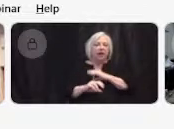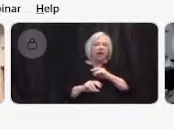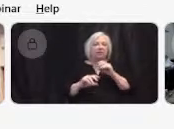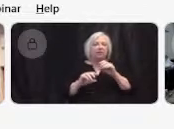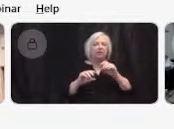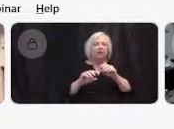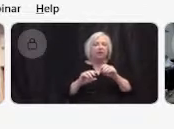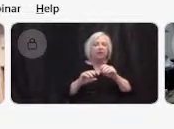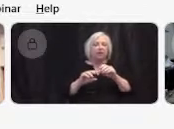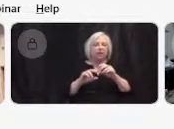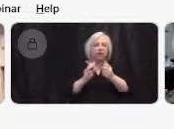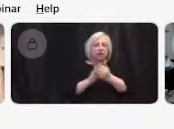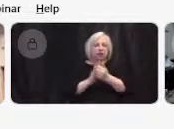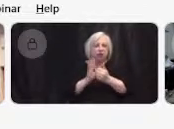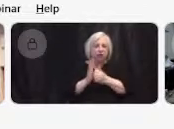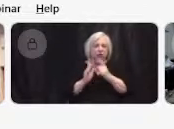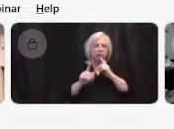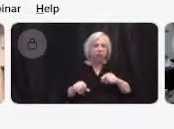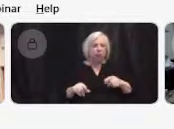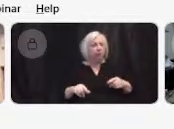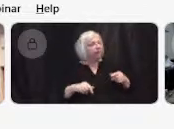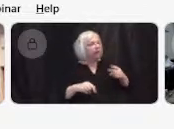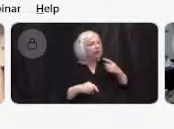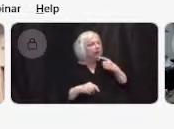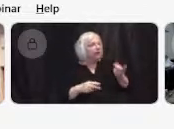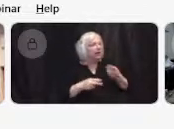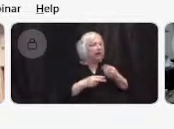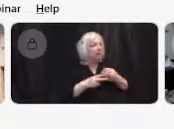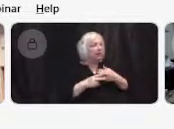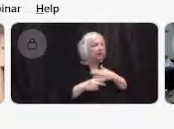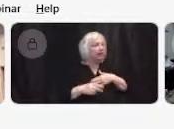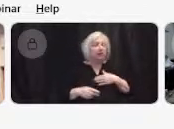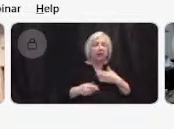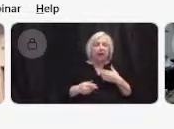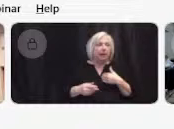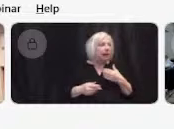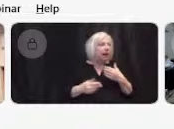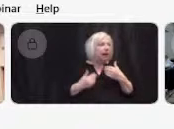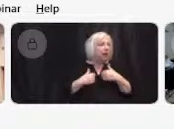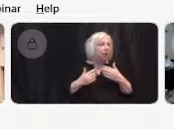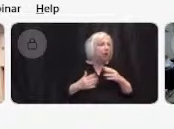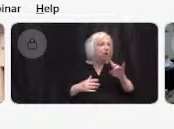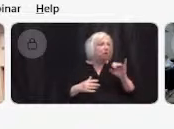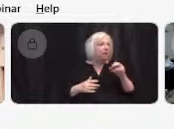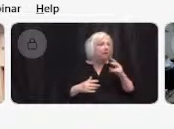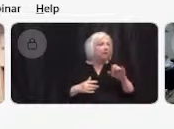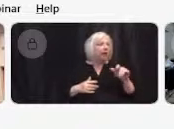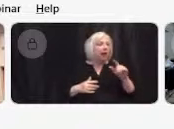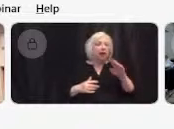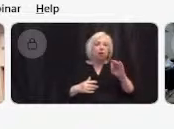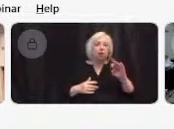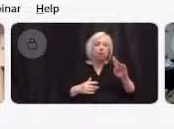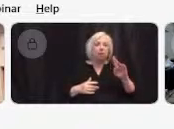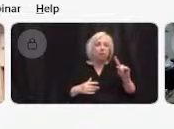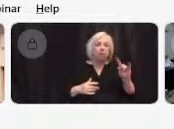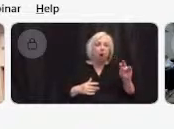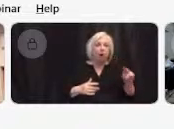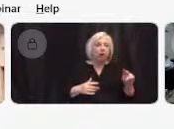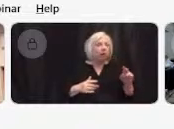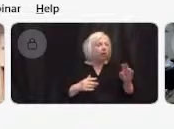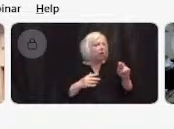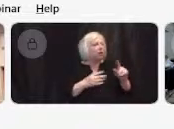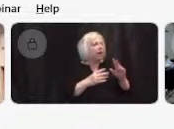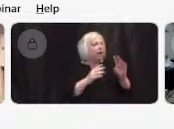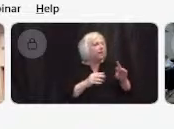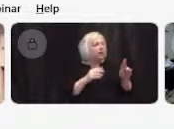Thank you, Monty. Applicant, can you please state your name for the record? Yes, I'm the owner, Michael Martin. All right, Mr. Martin,